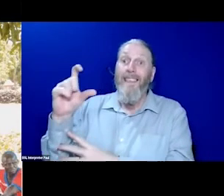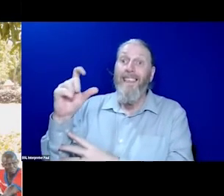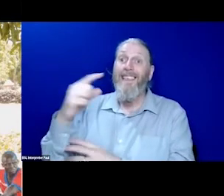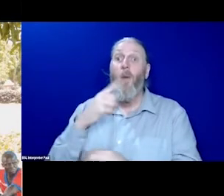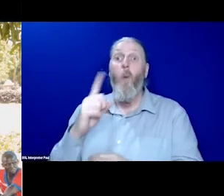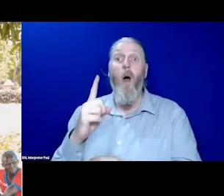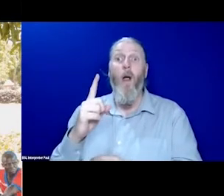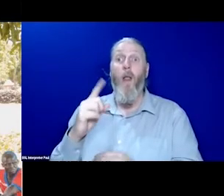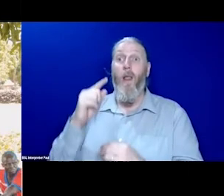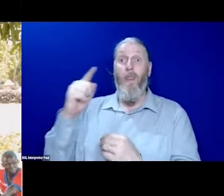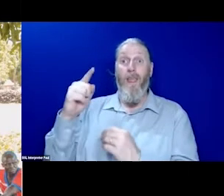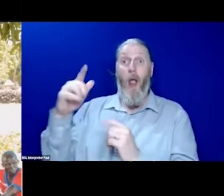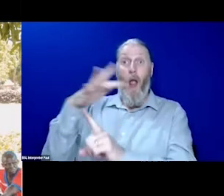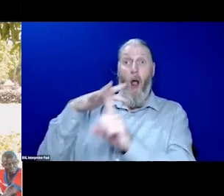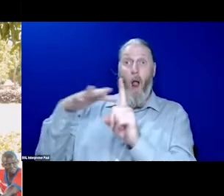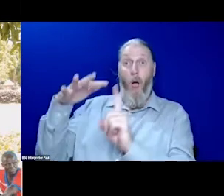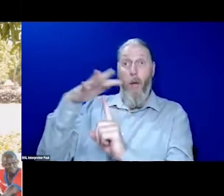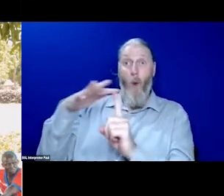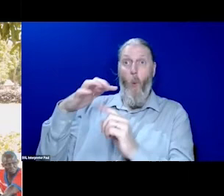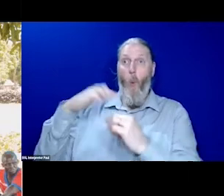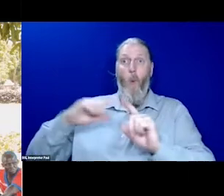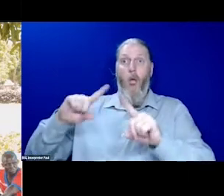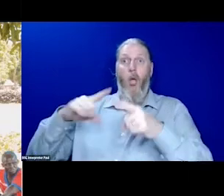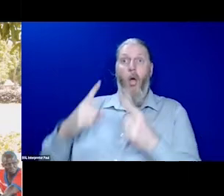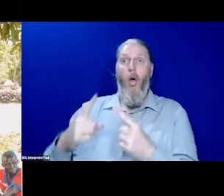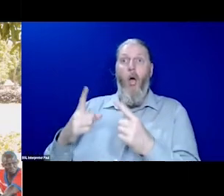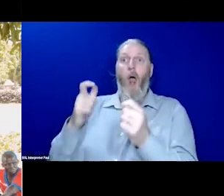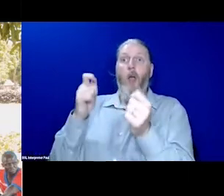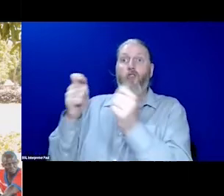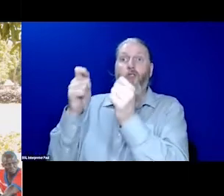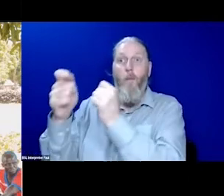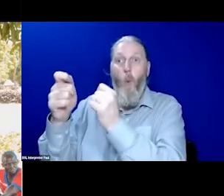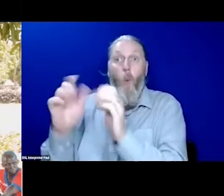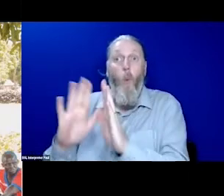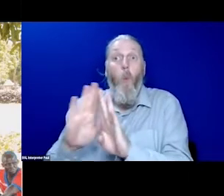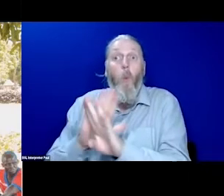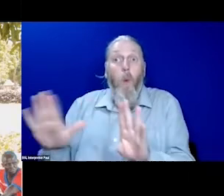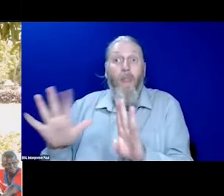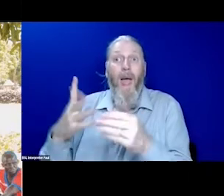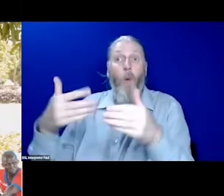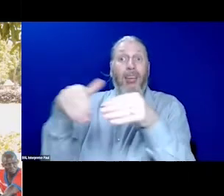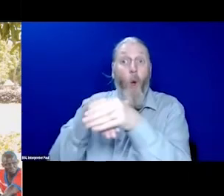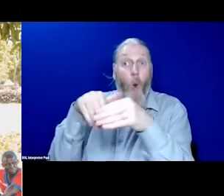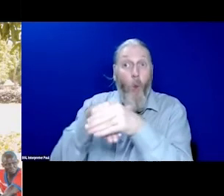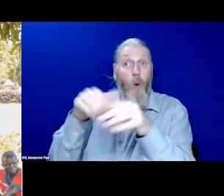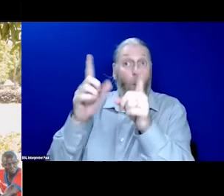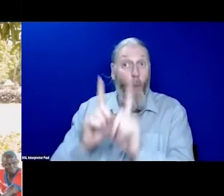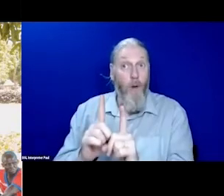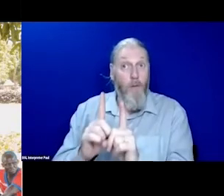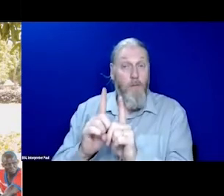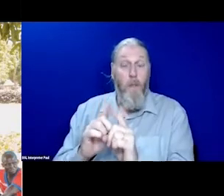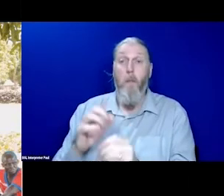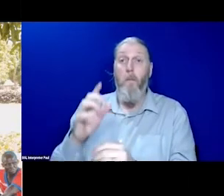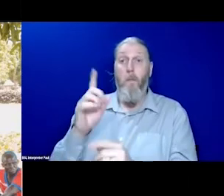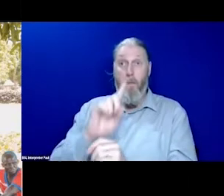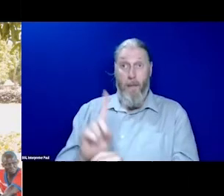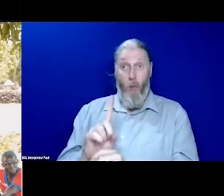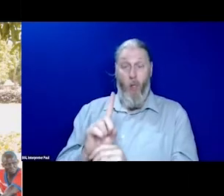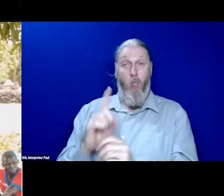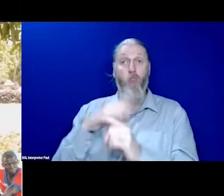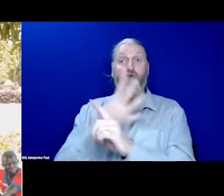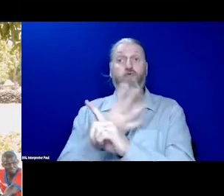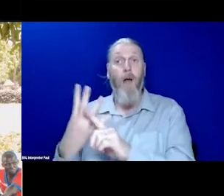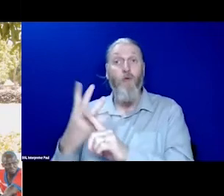through the changing climate without participatory approaches, without including the voices of people on the ground with